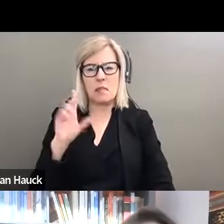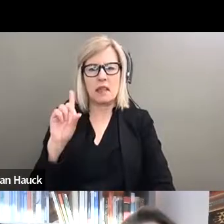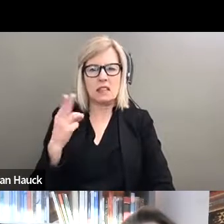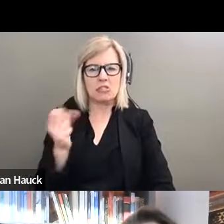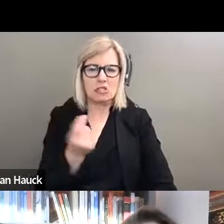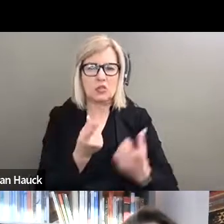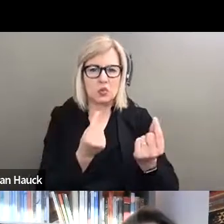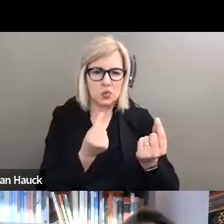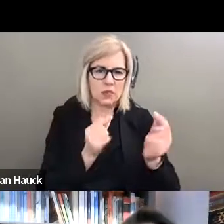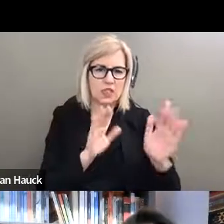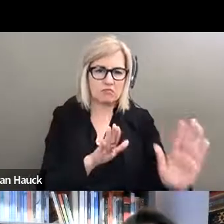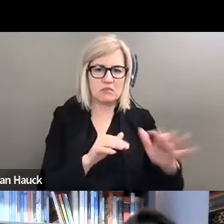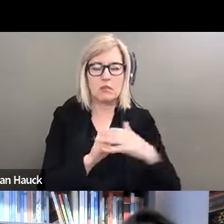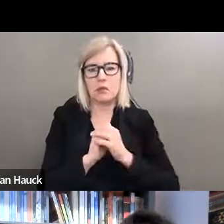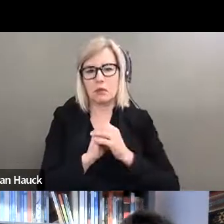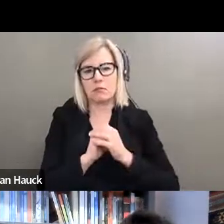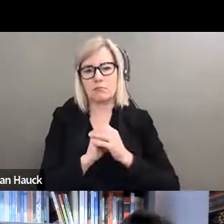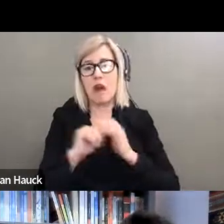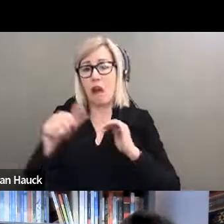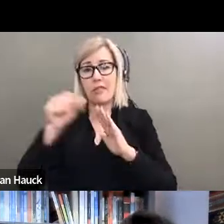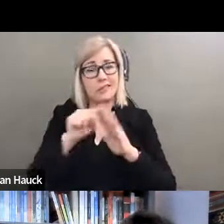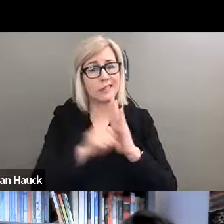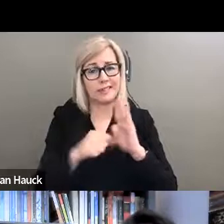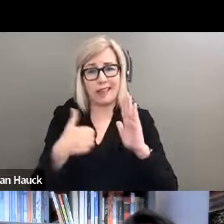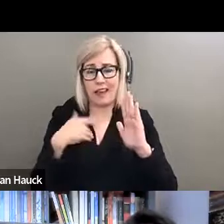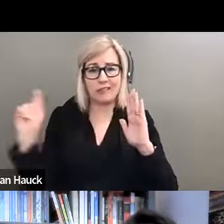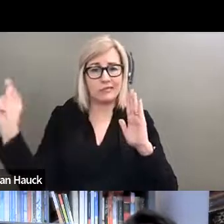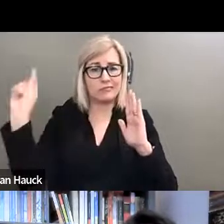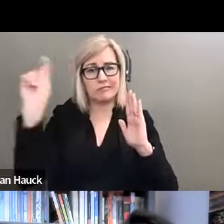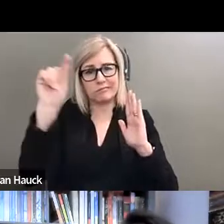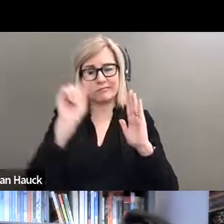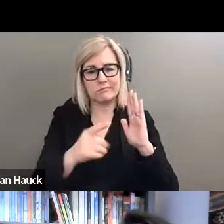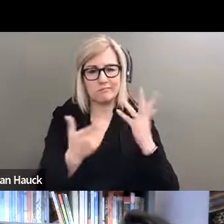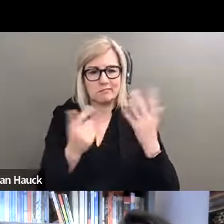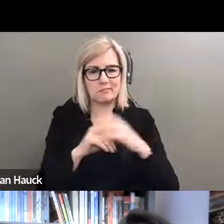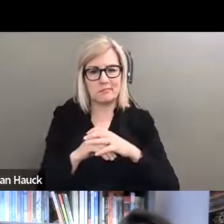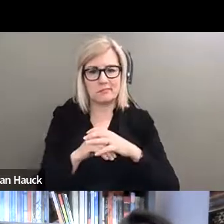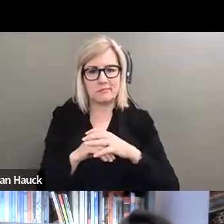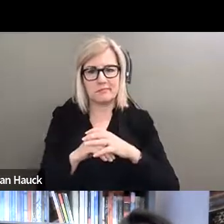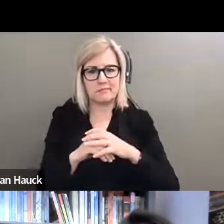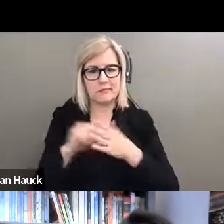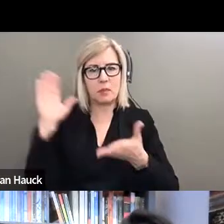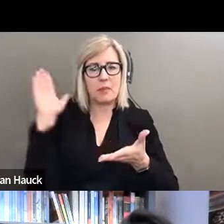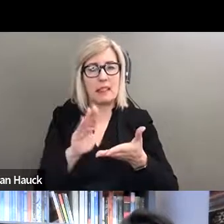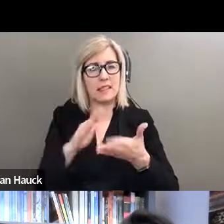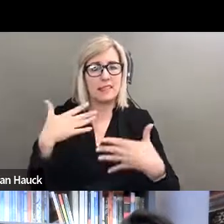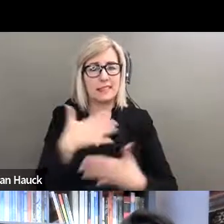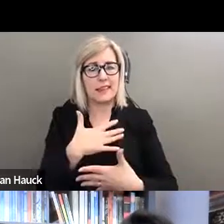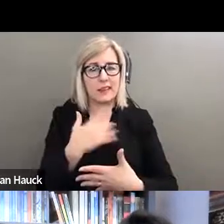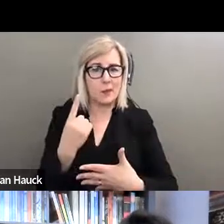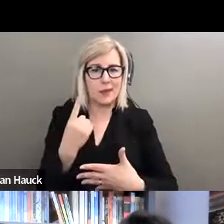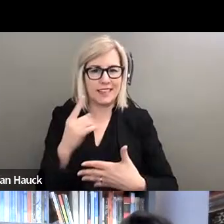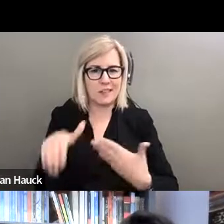It's something that other states are doing, and it's probably the least scary one of all